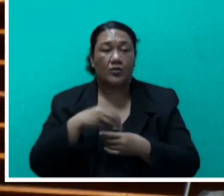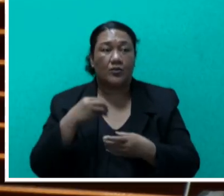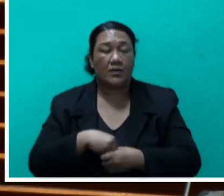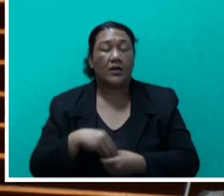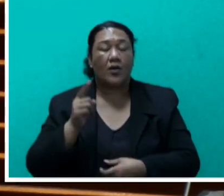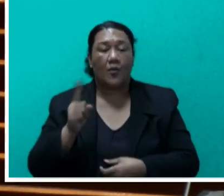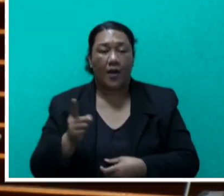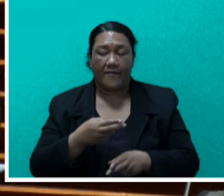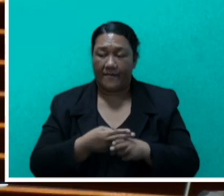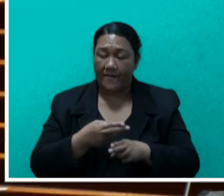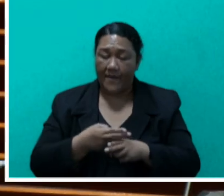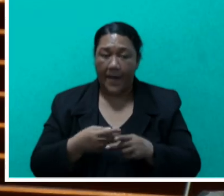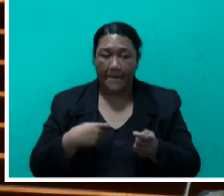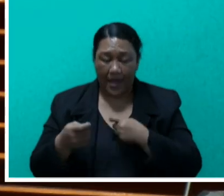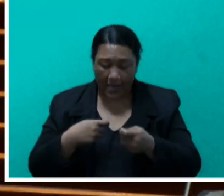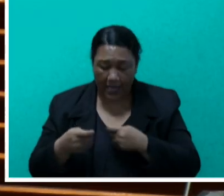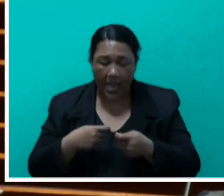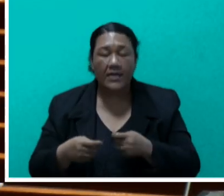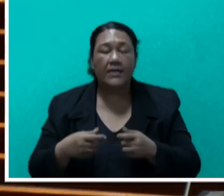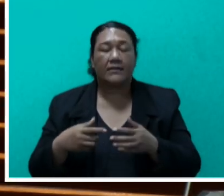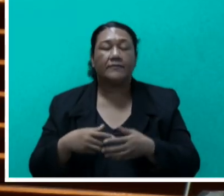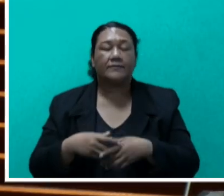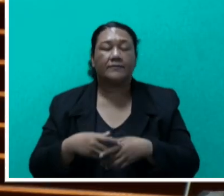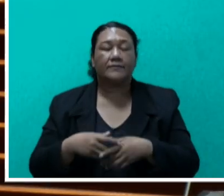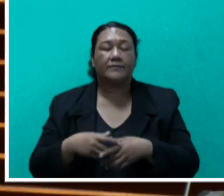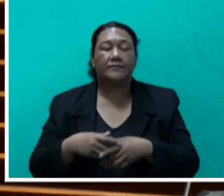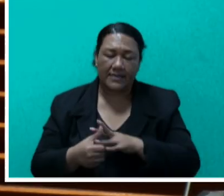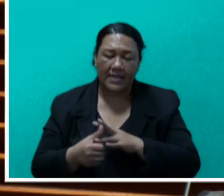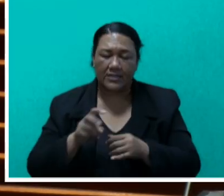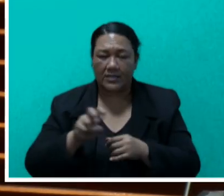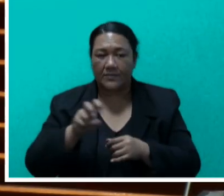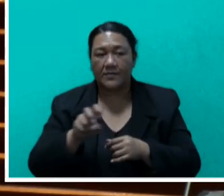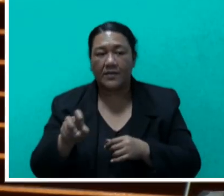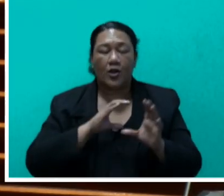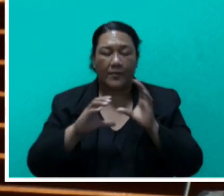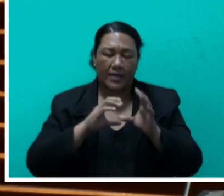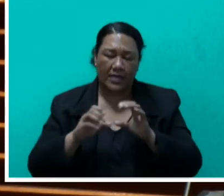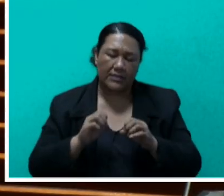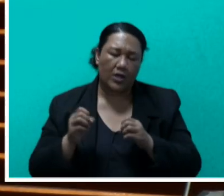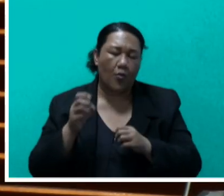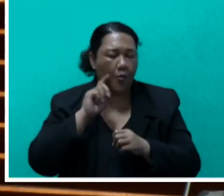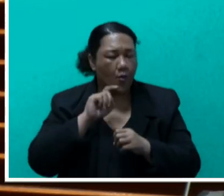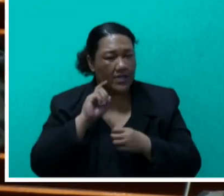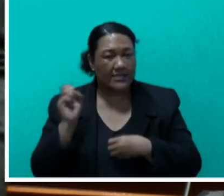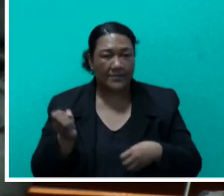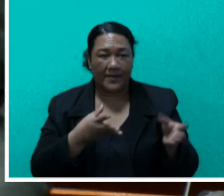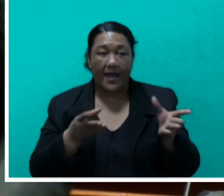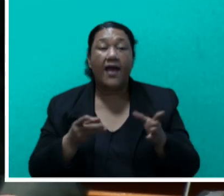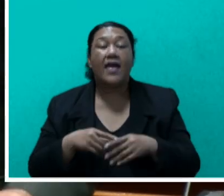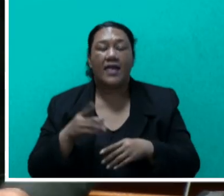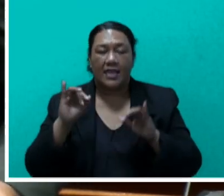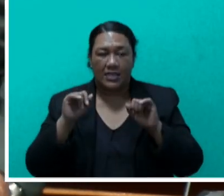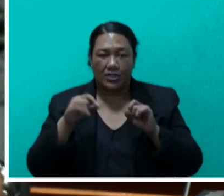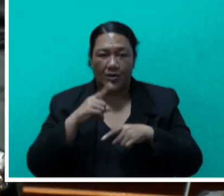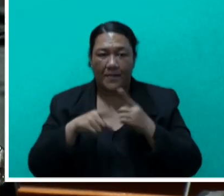market access, communication networks, transportation, water supply, and the issues of climate change in terms of sea level